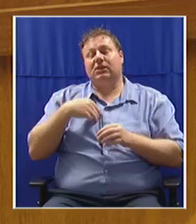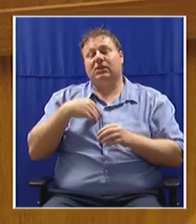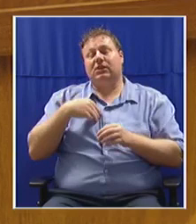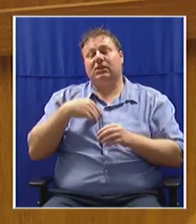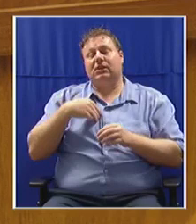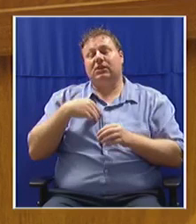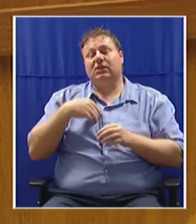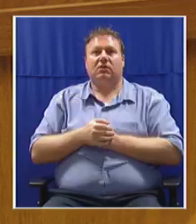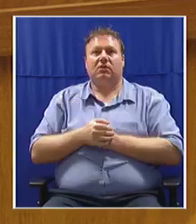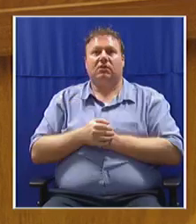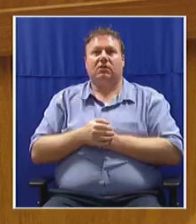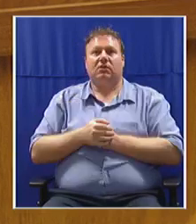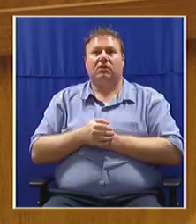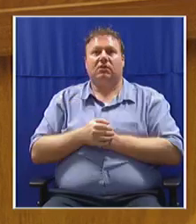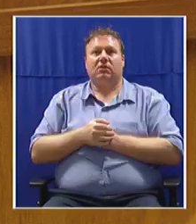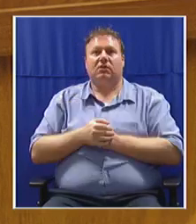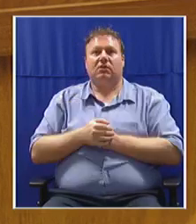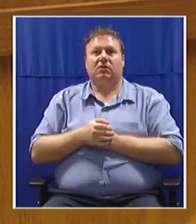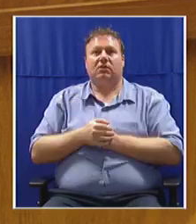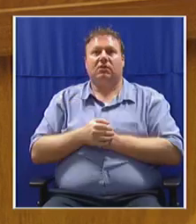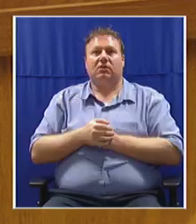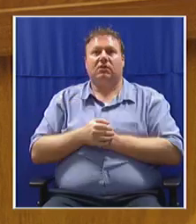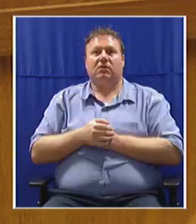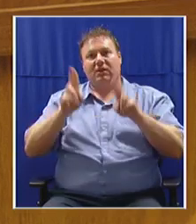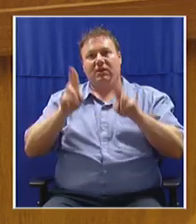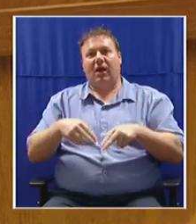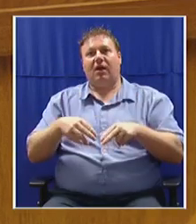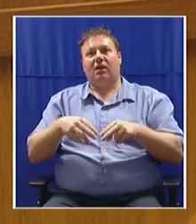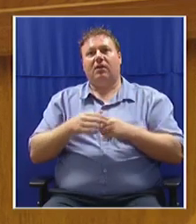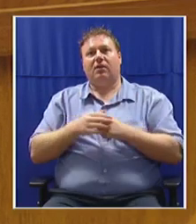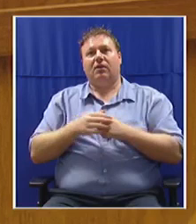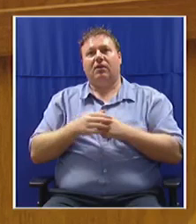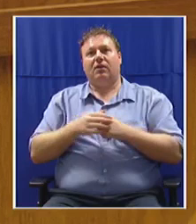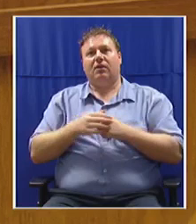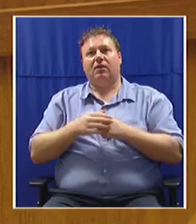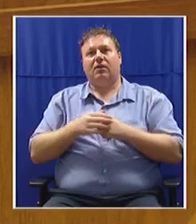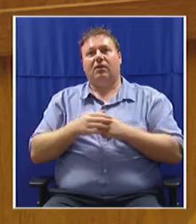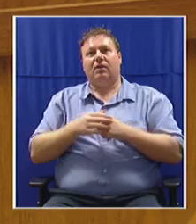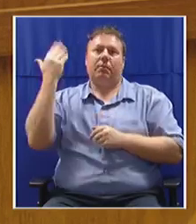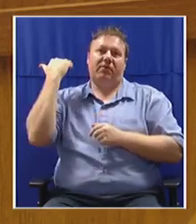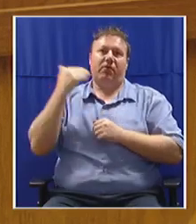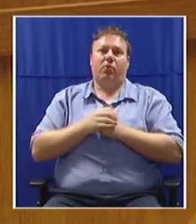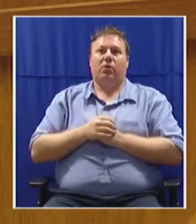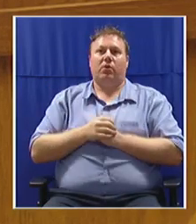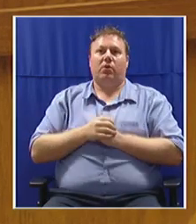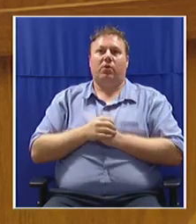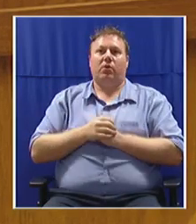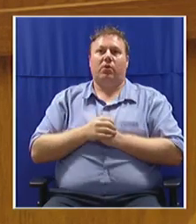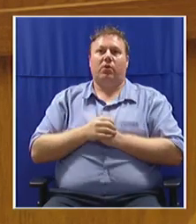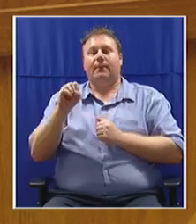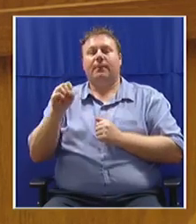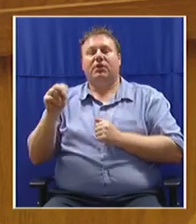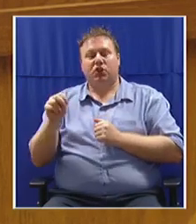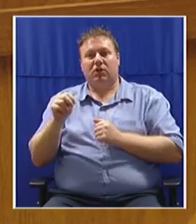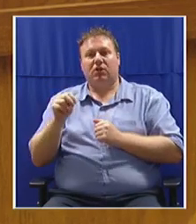our forefathers died for and killed brutally. A mission which must be fulfilled